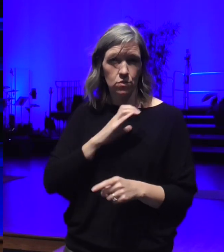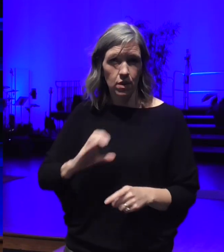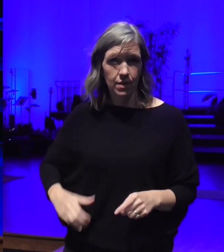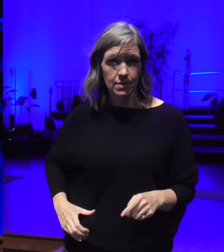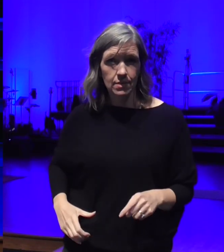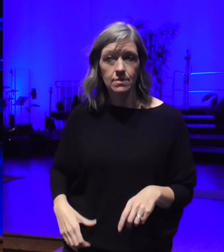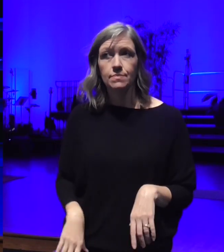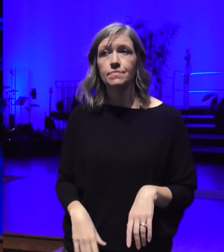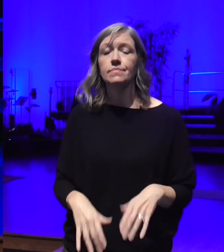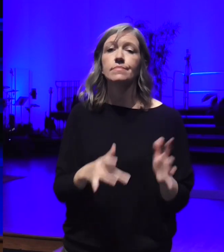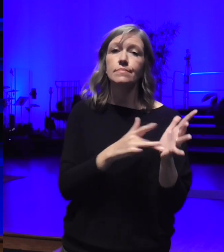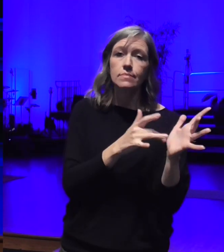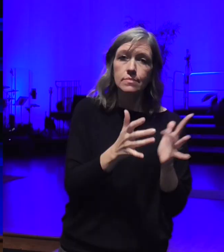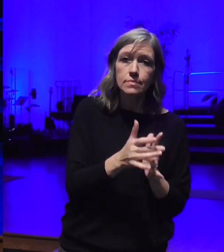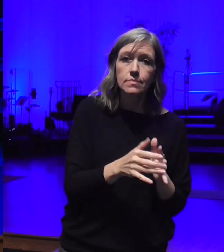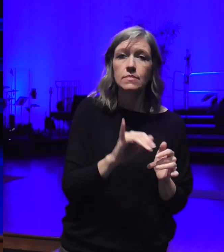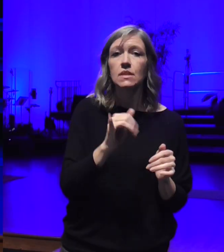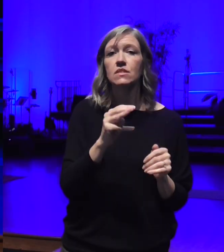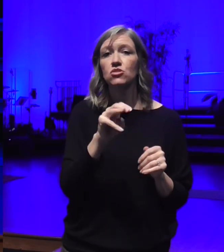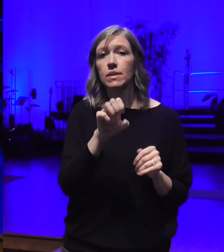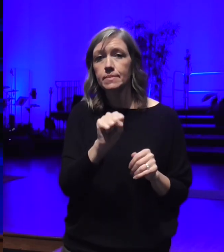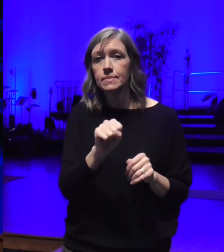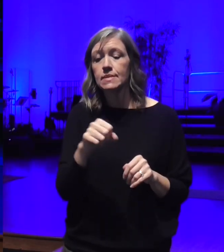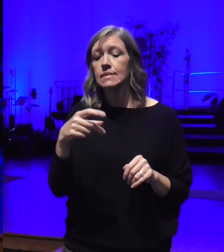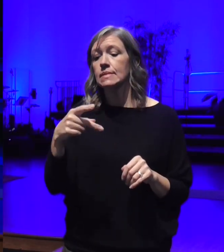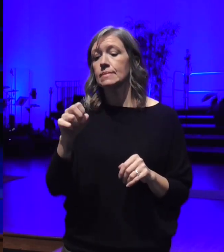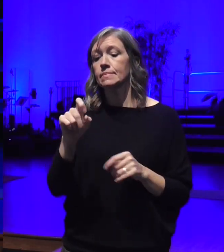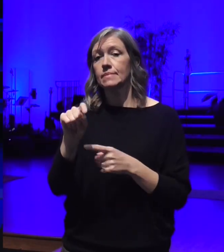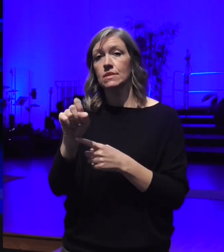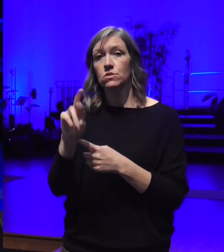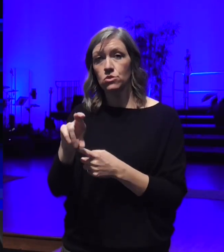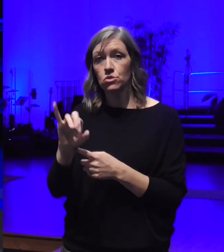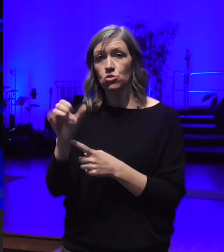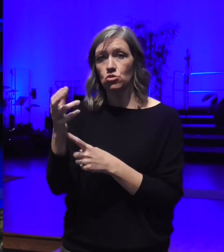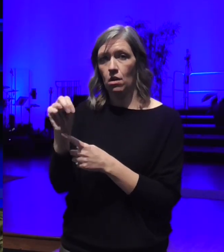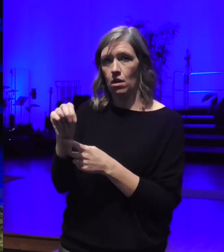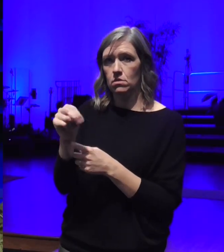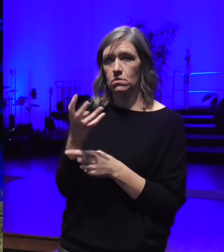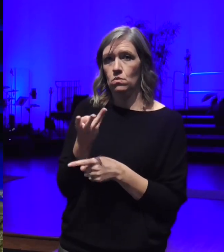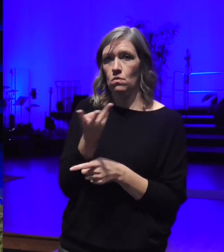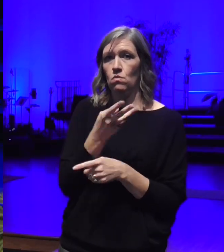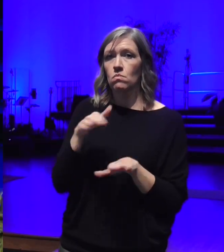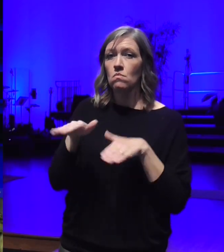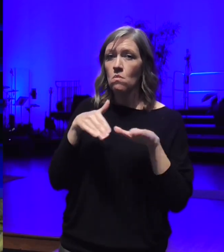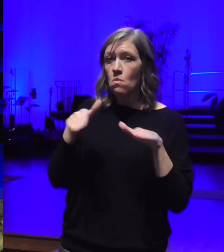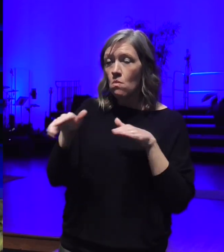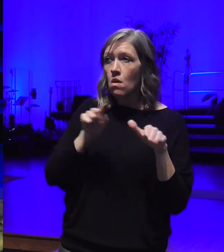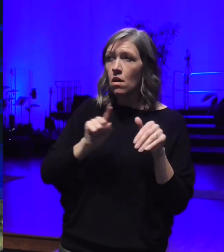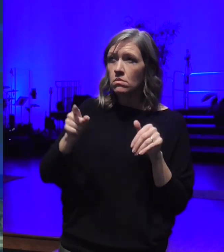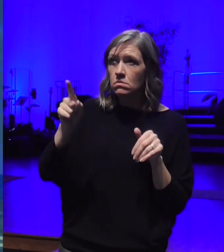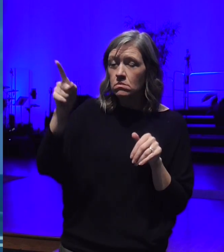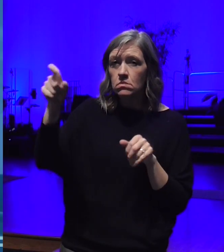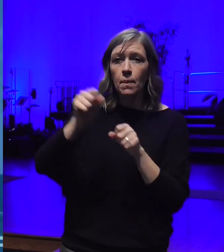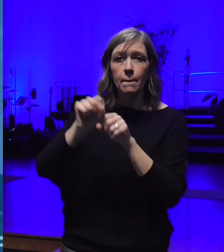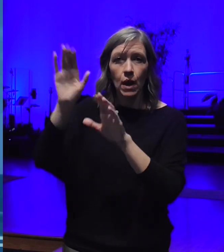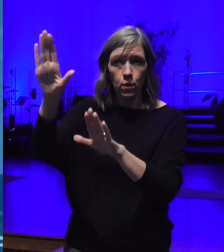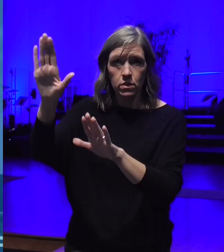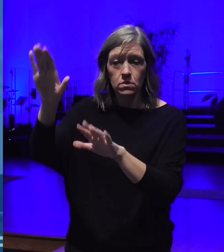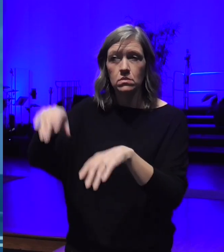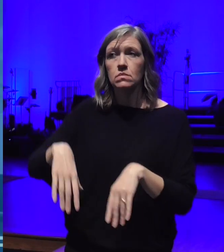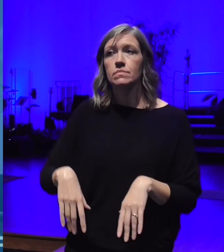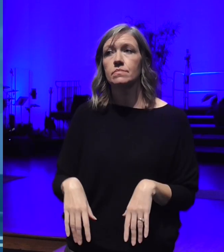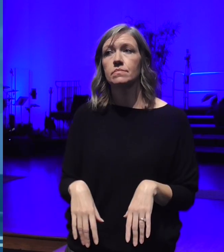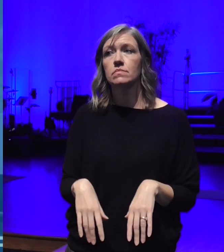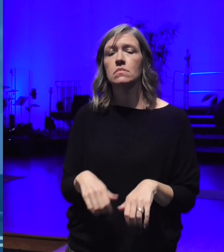Jesus and James and Peter and John, they walk up to the top of a mountain, and the